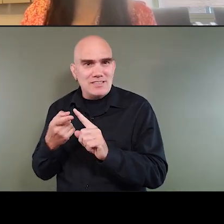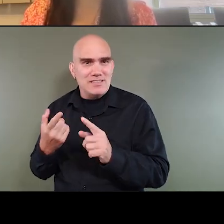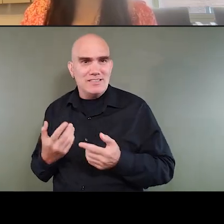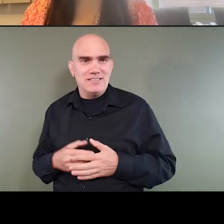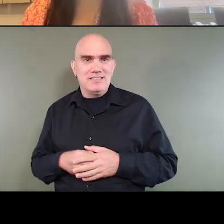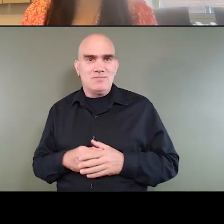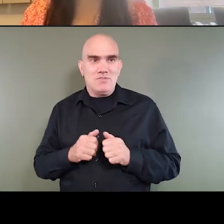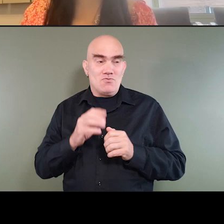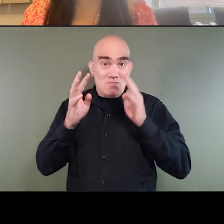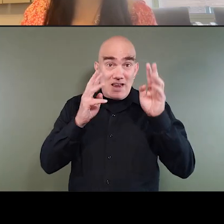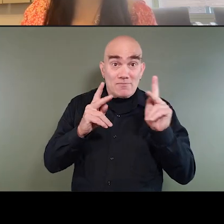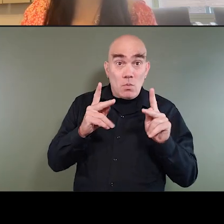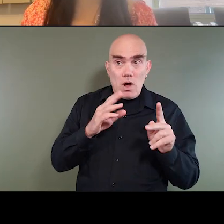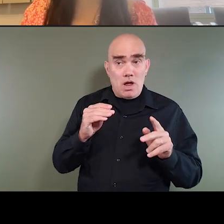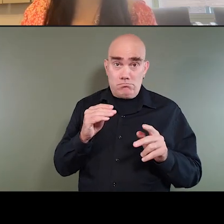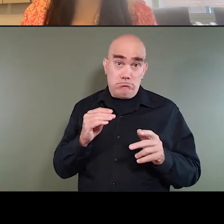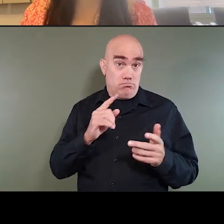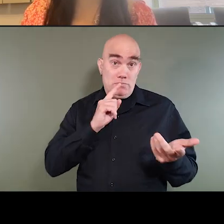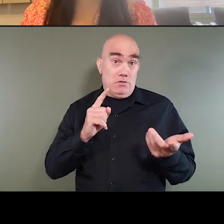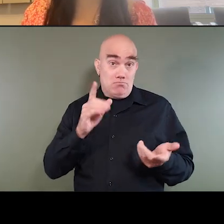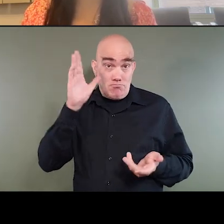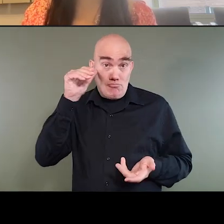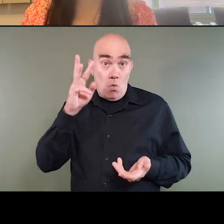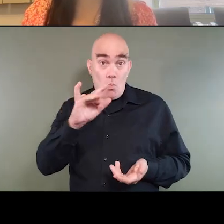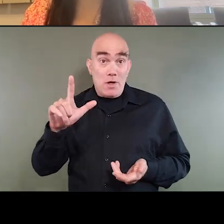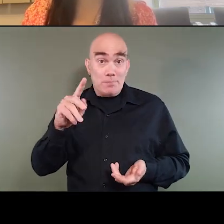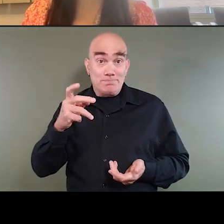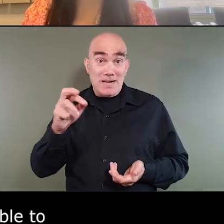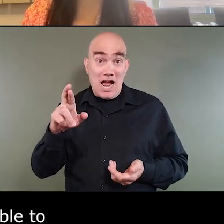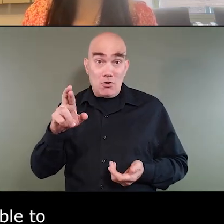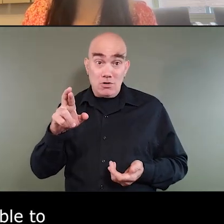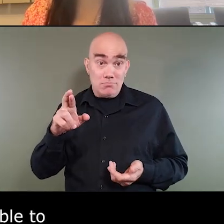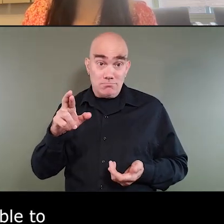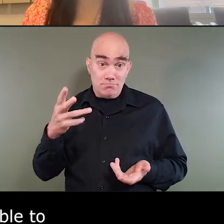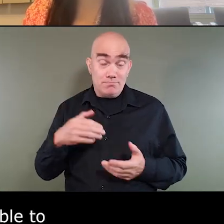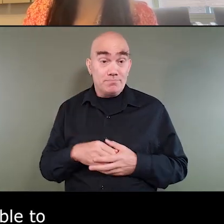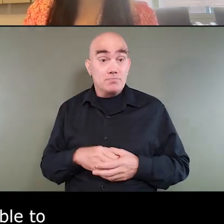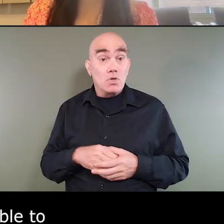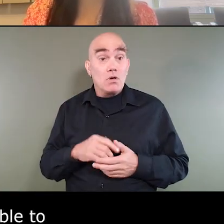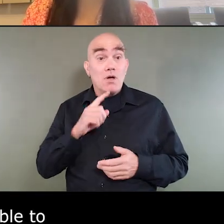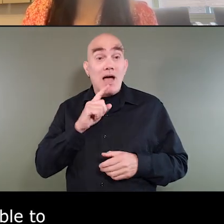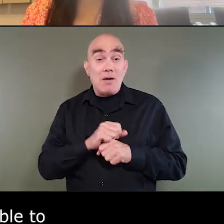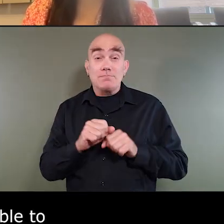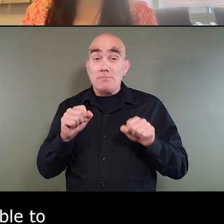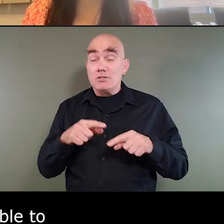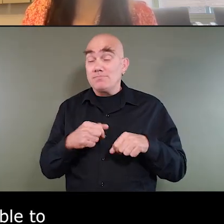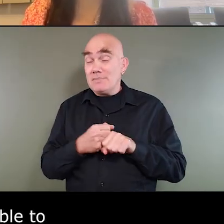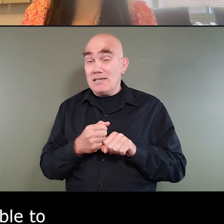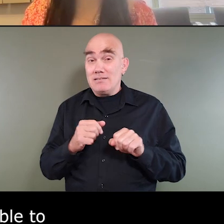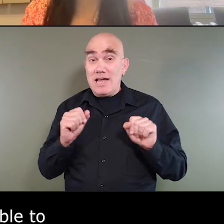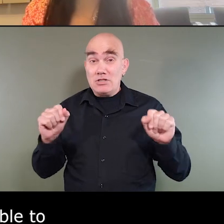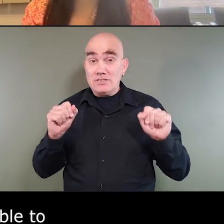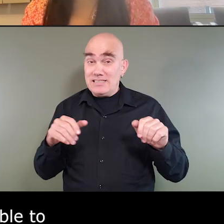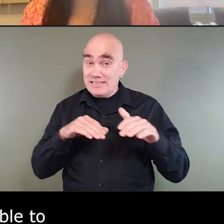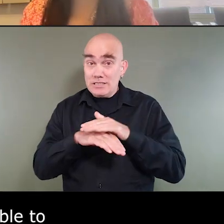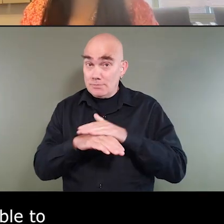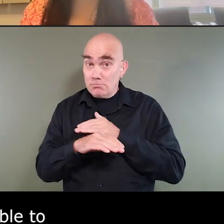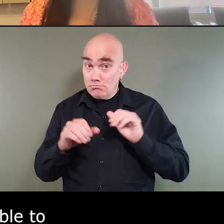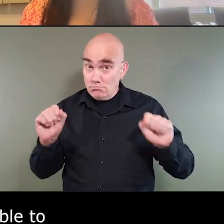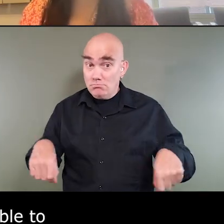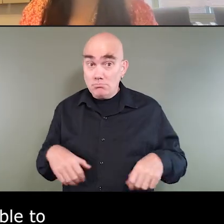with technology, with creative folks, and with willpower, it's absolutely possible to make